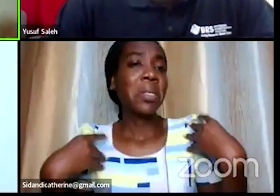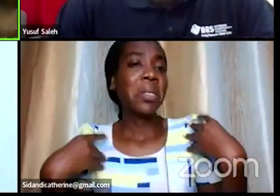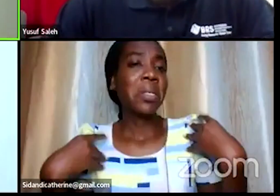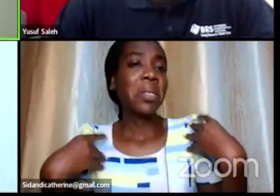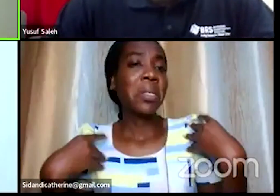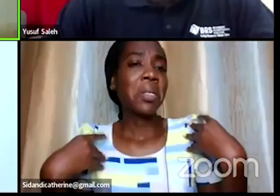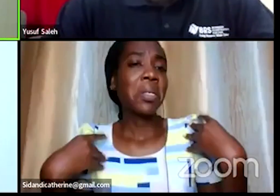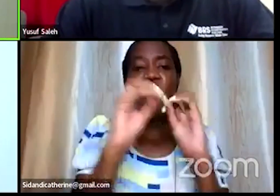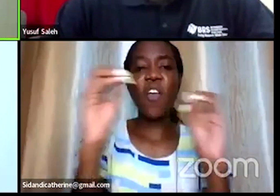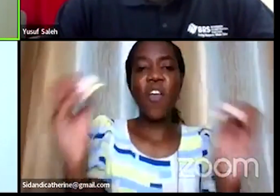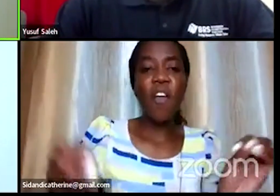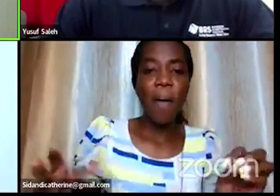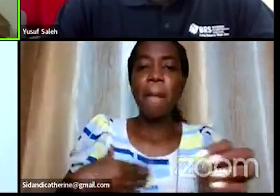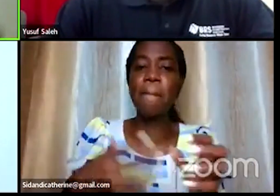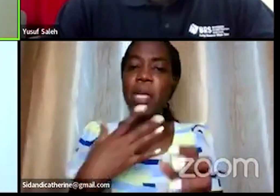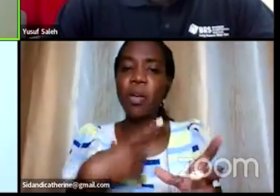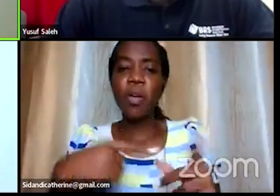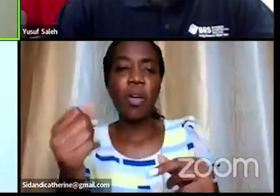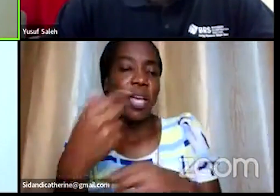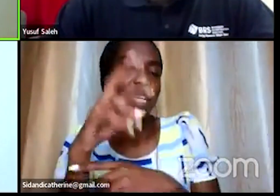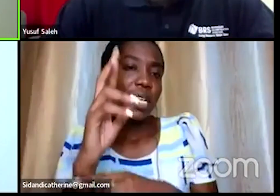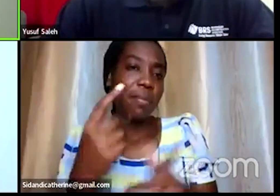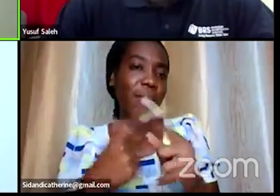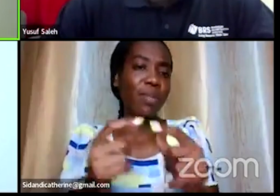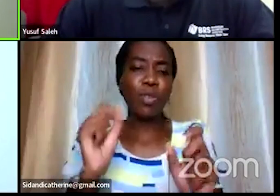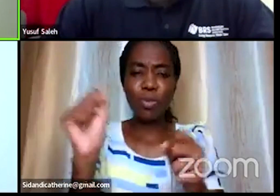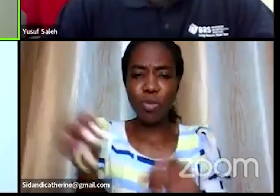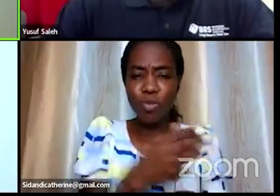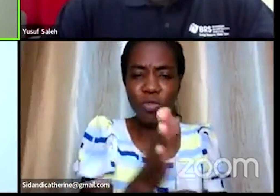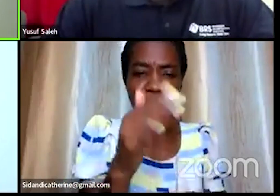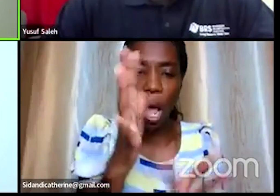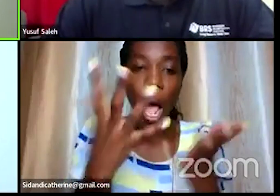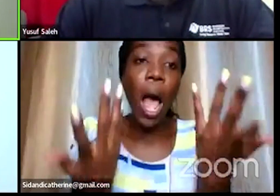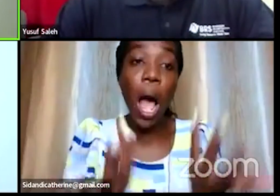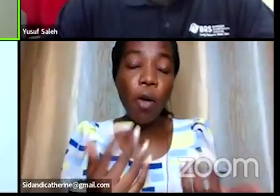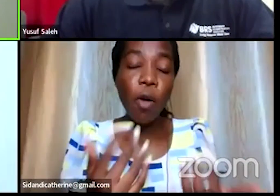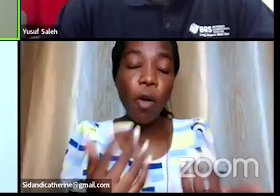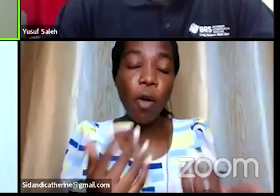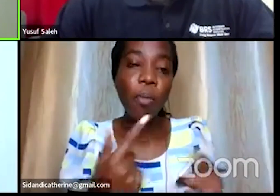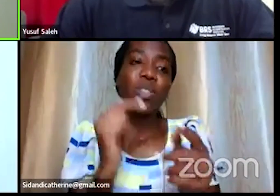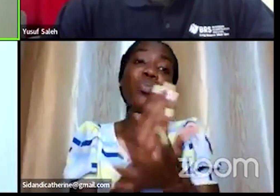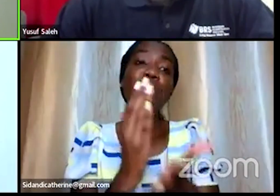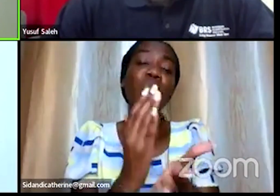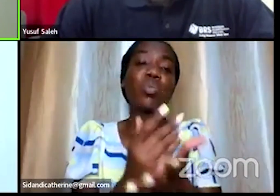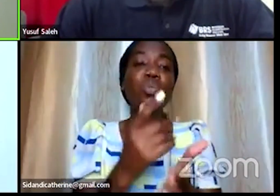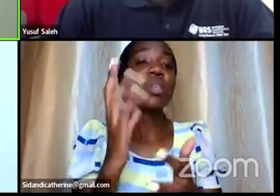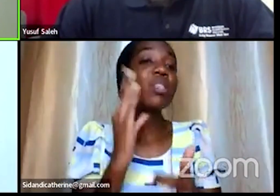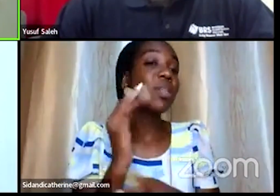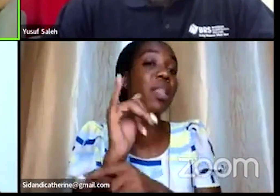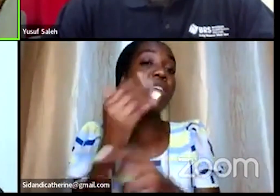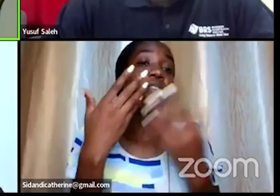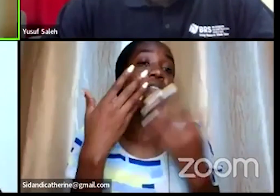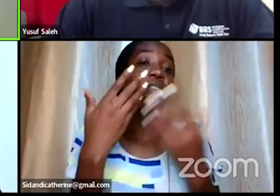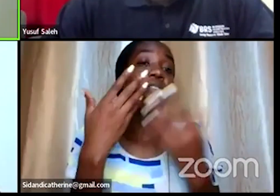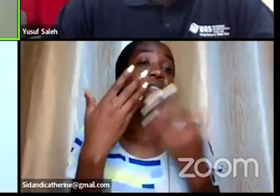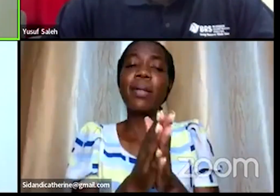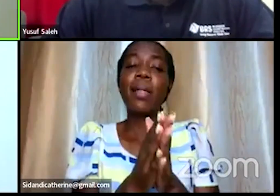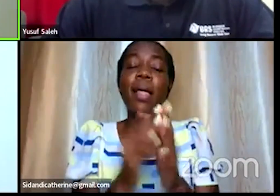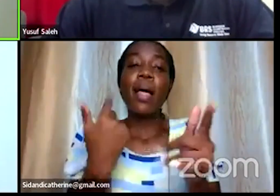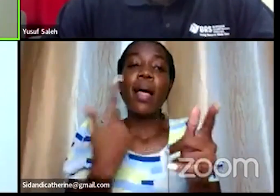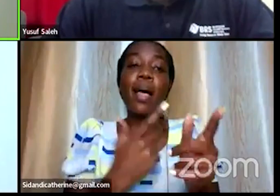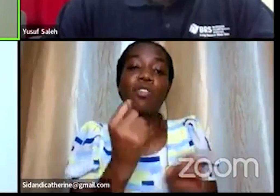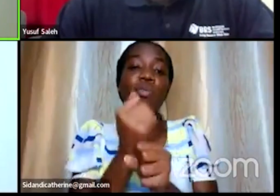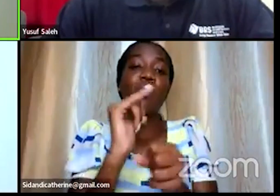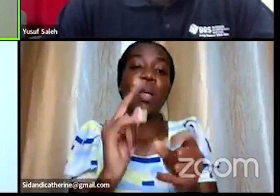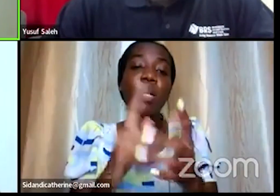into HR, how do I maneuver that? And I'm sure you have also experienced this. But let me ask you, what do we do? Because we have the bills to